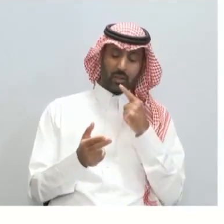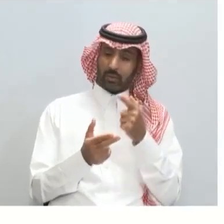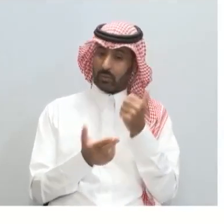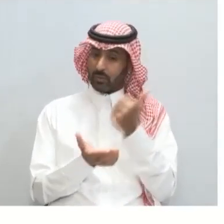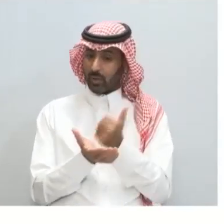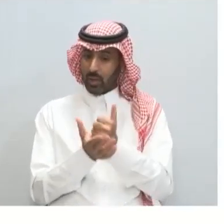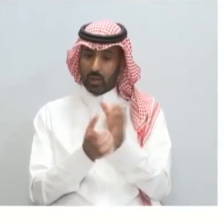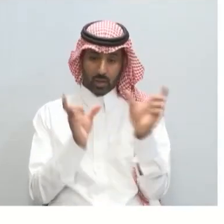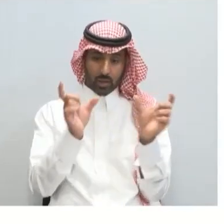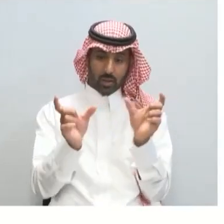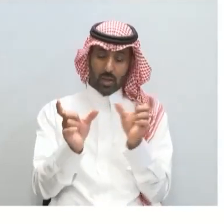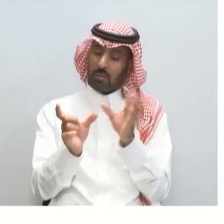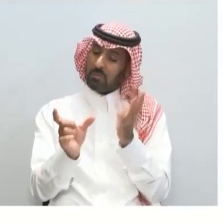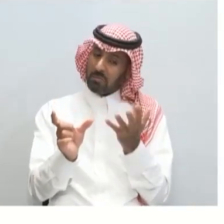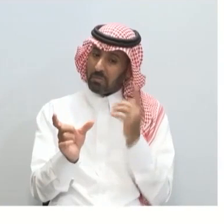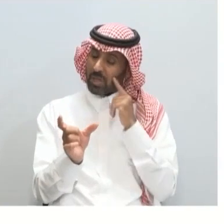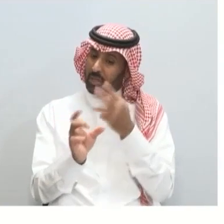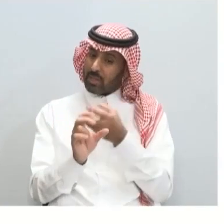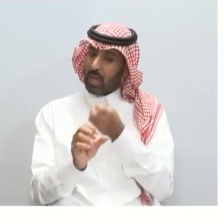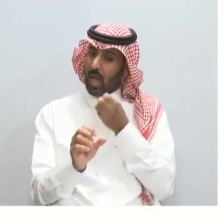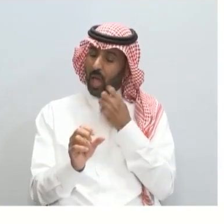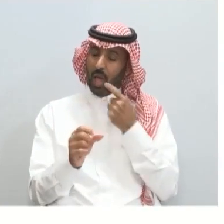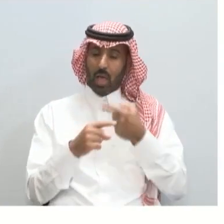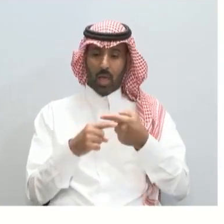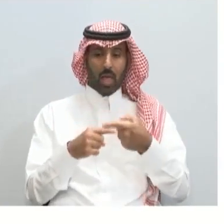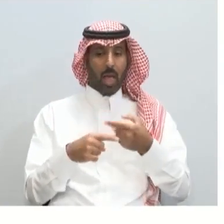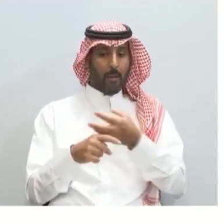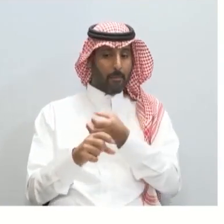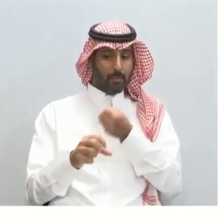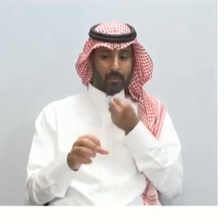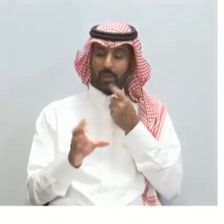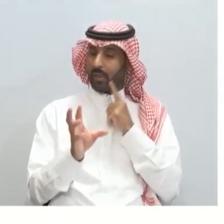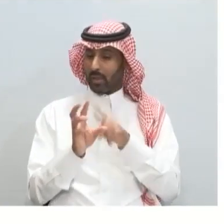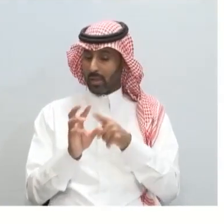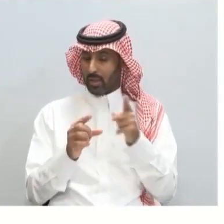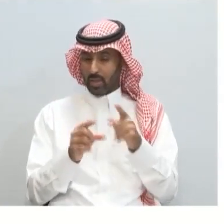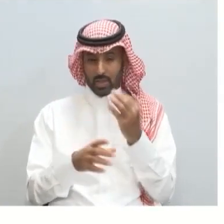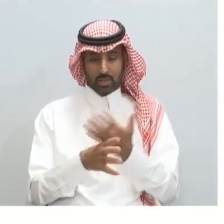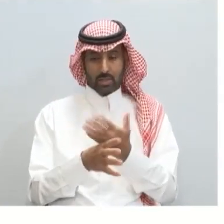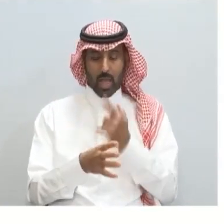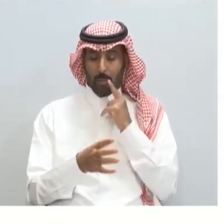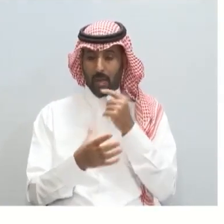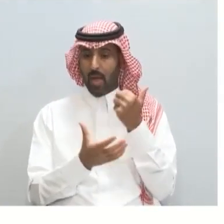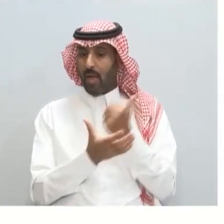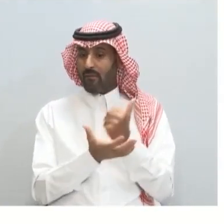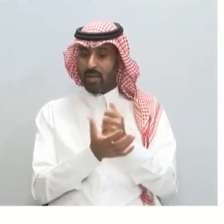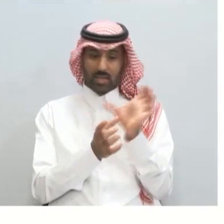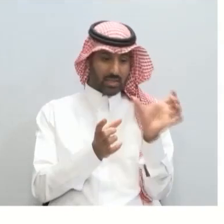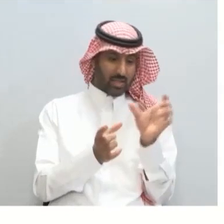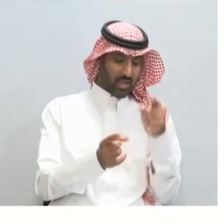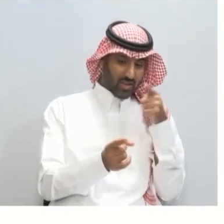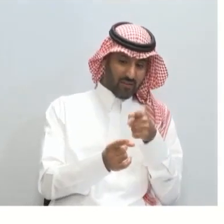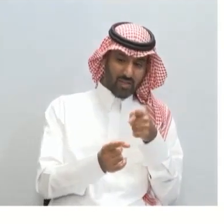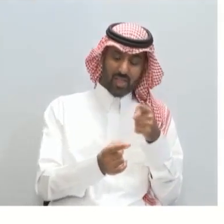Clause present a possible result the main clause possible result therefore the main Clause is often referred